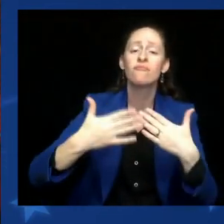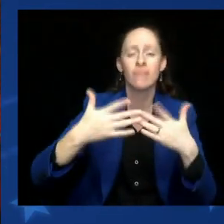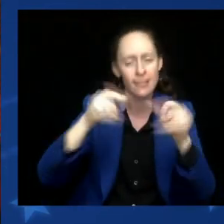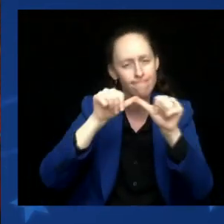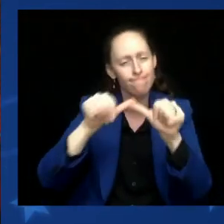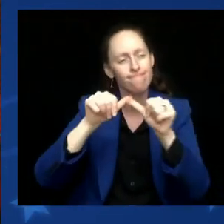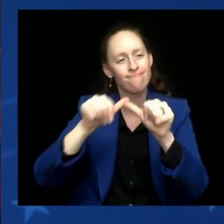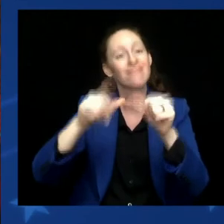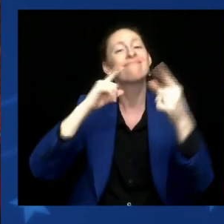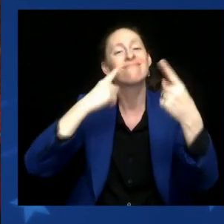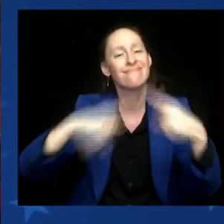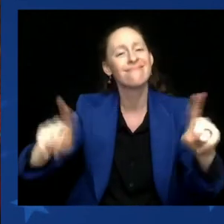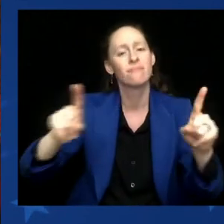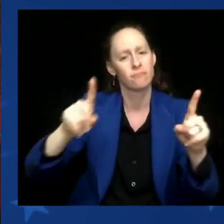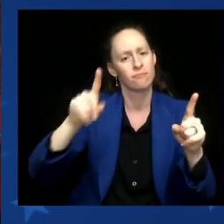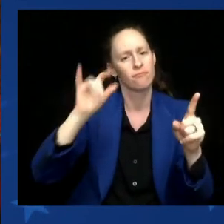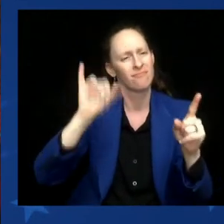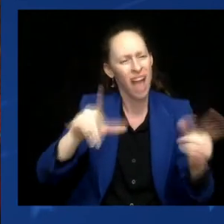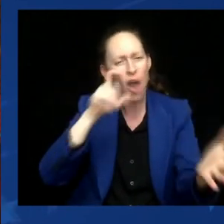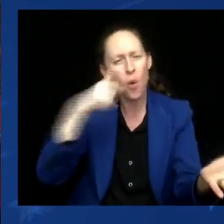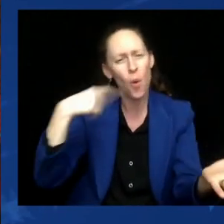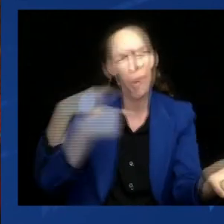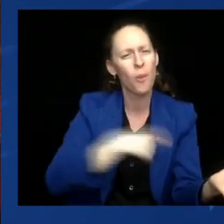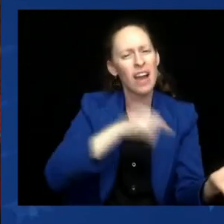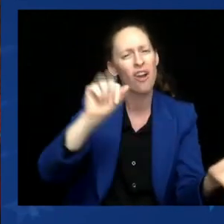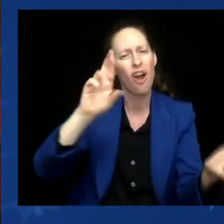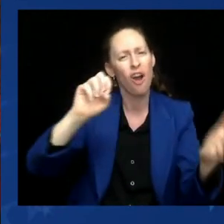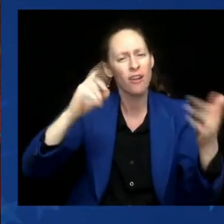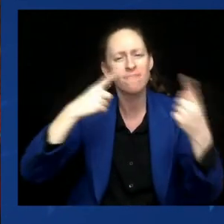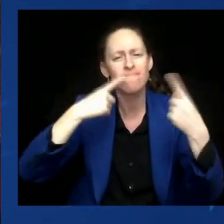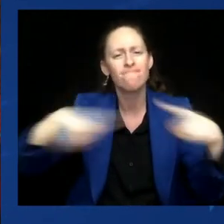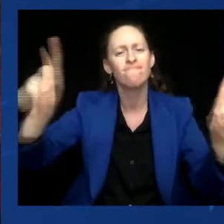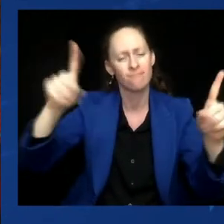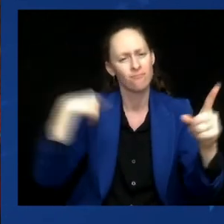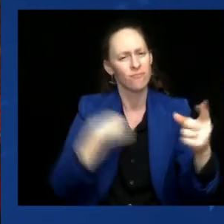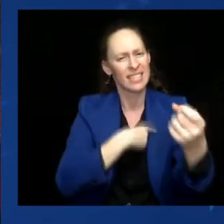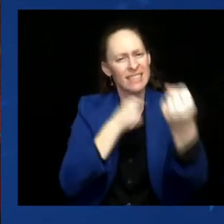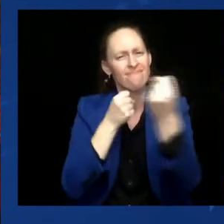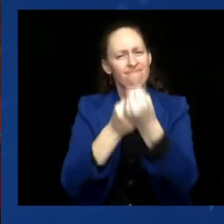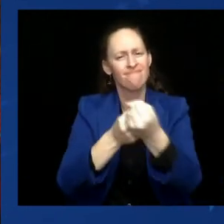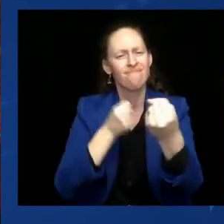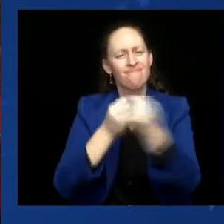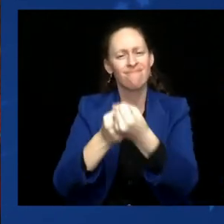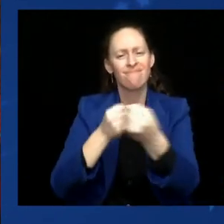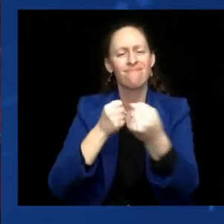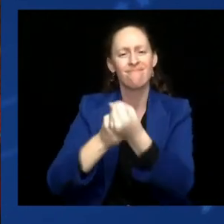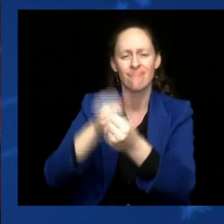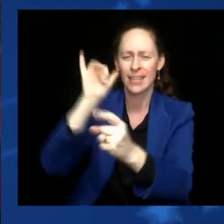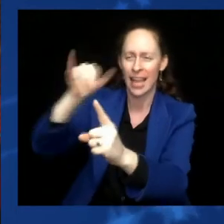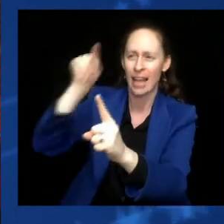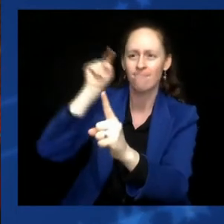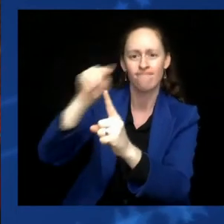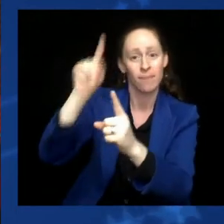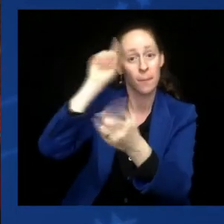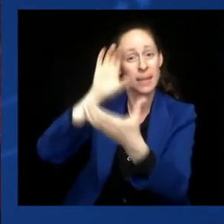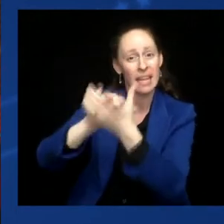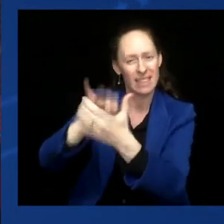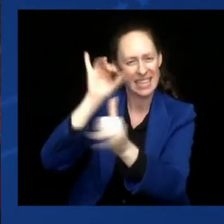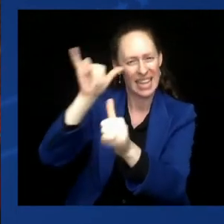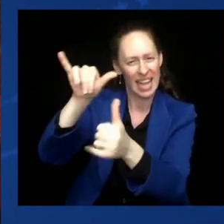what we believe. And that's precisely what we're doing. Opening doors, creating